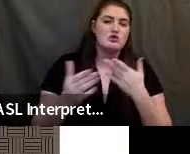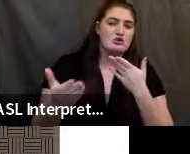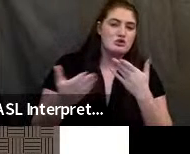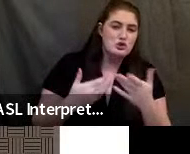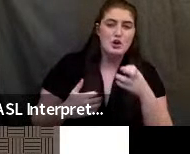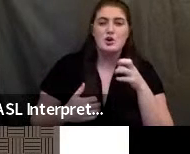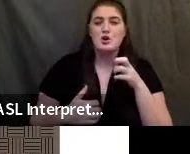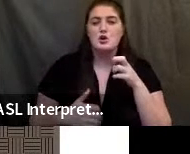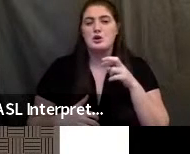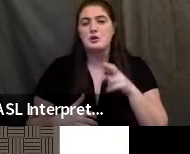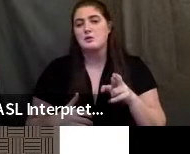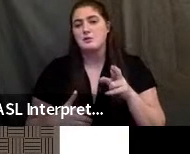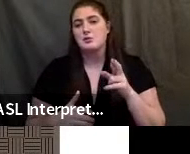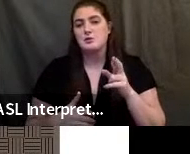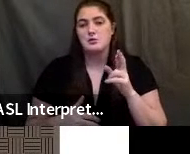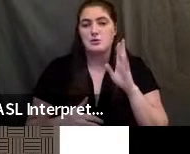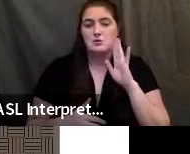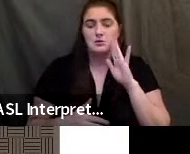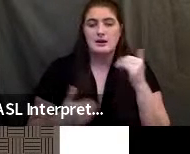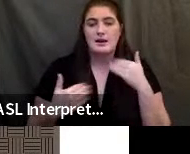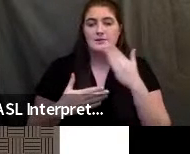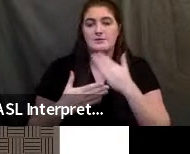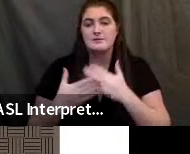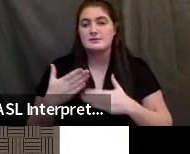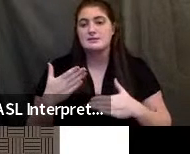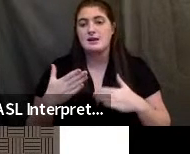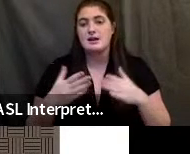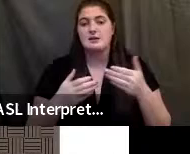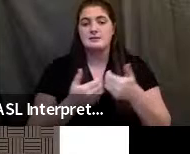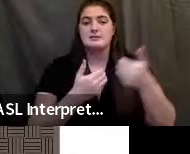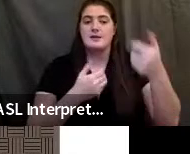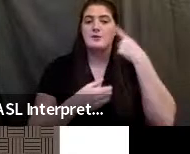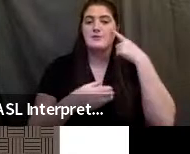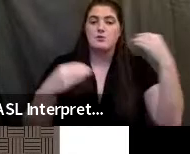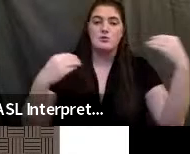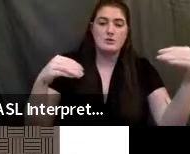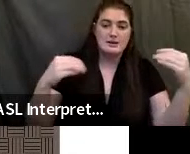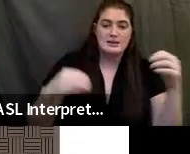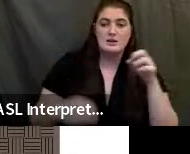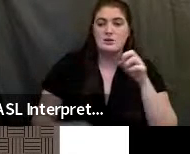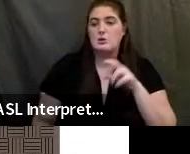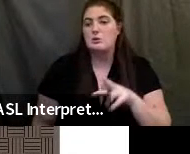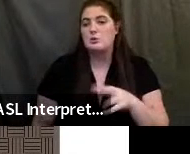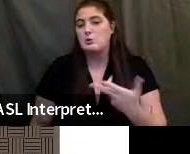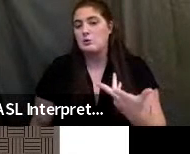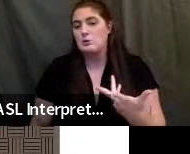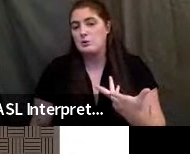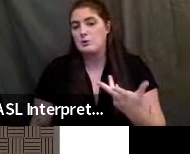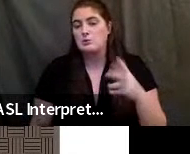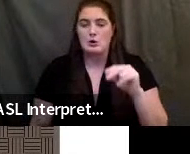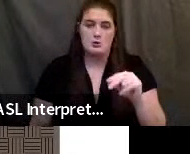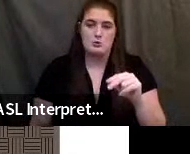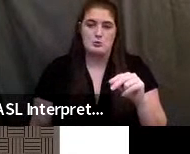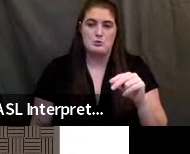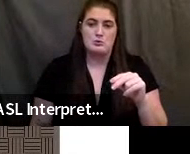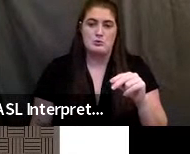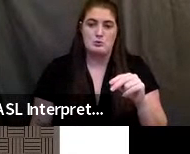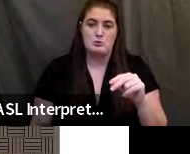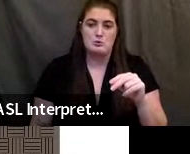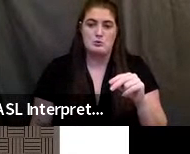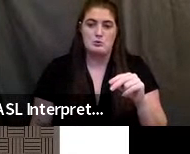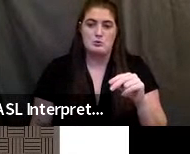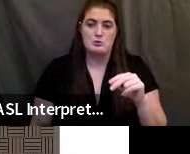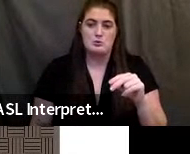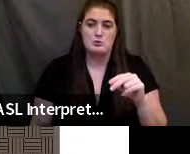it be some isolated for retail or no? It's Yes.